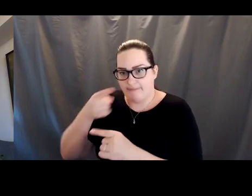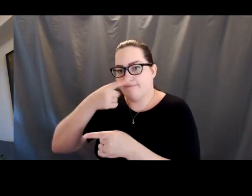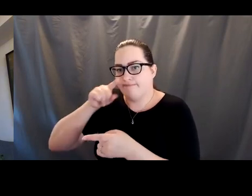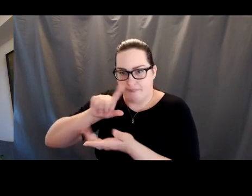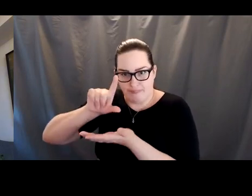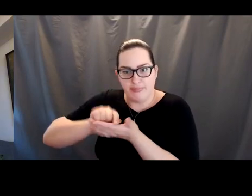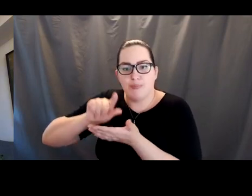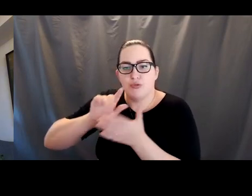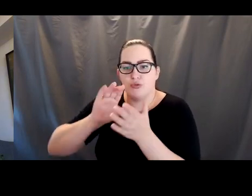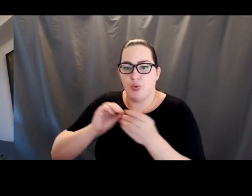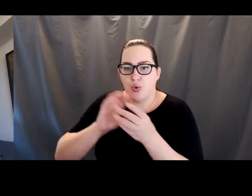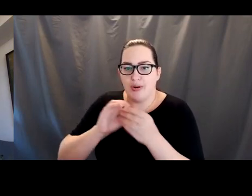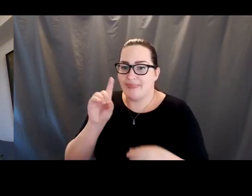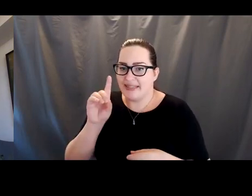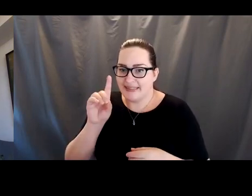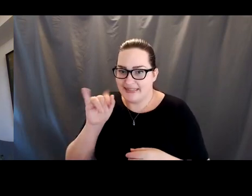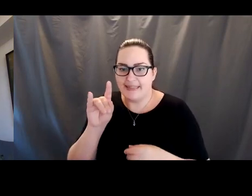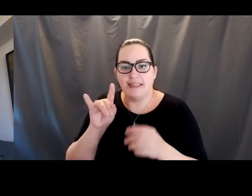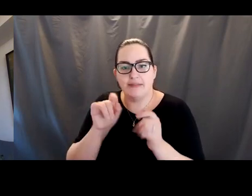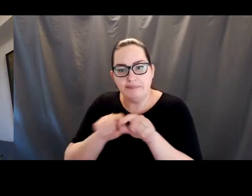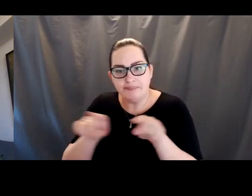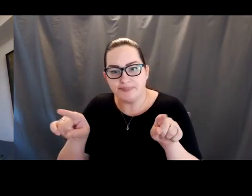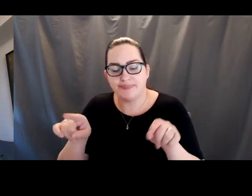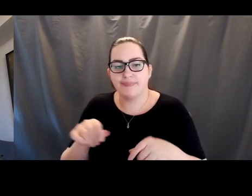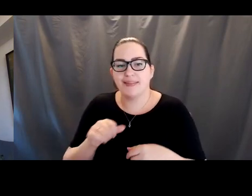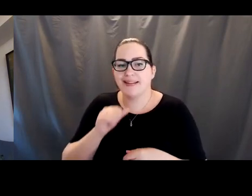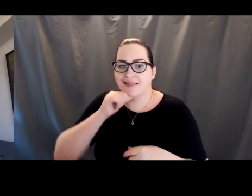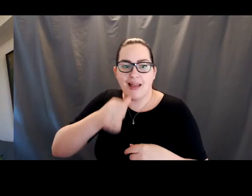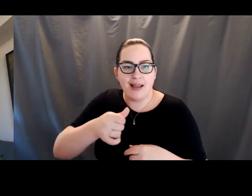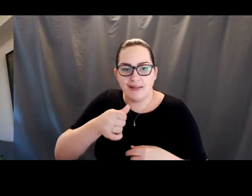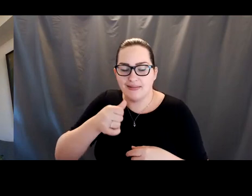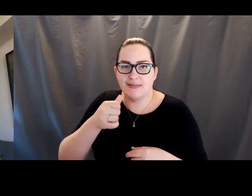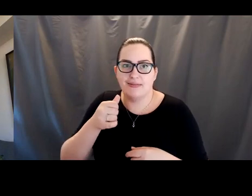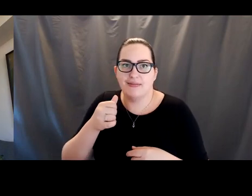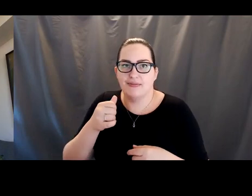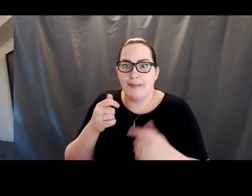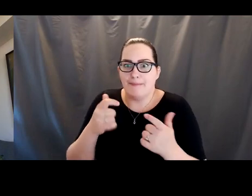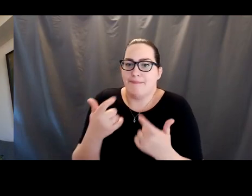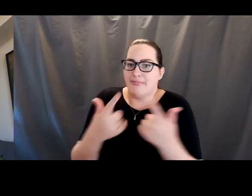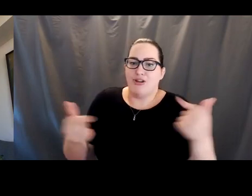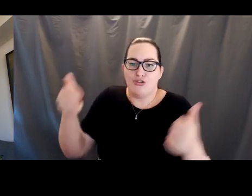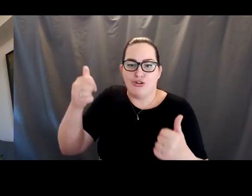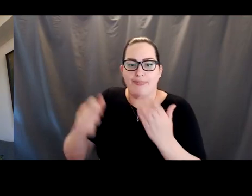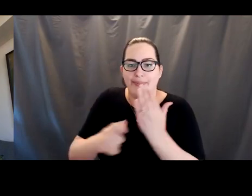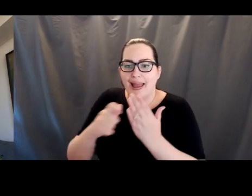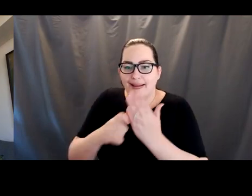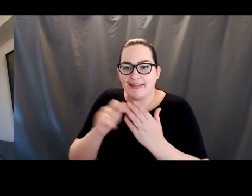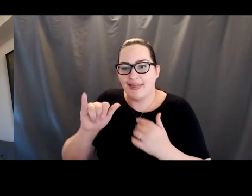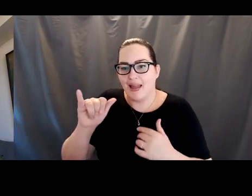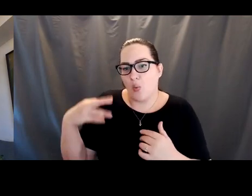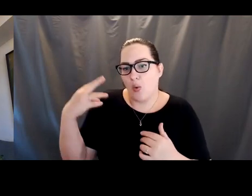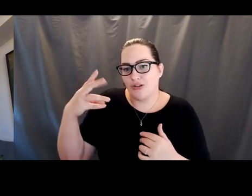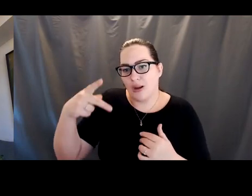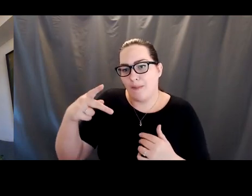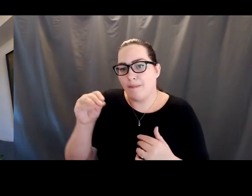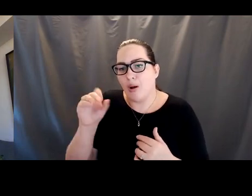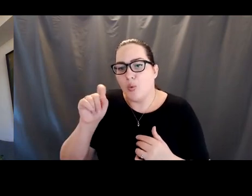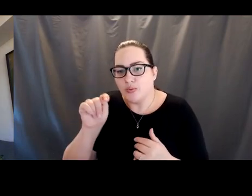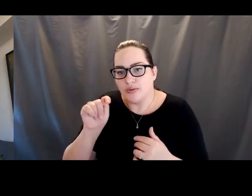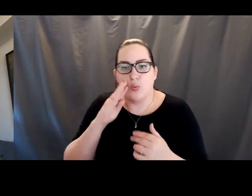it. It's not the hugest circulation. It's not the Washington Post, right? But at least when you put it